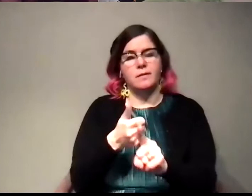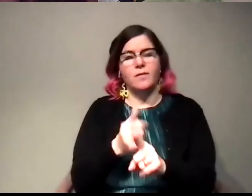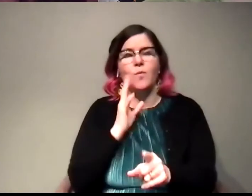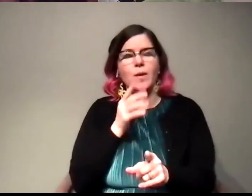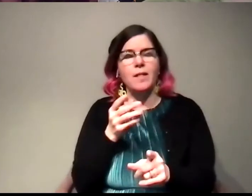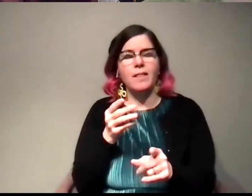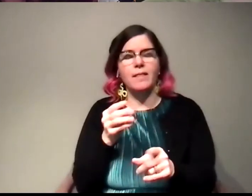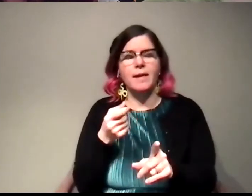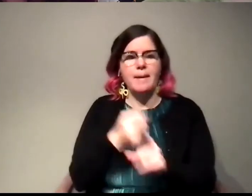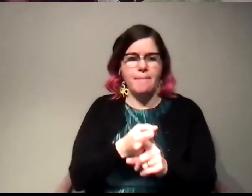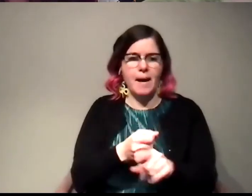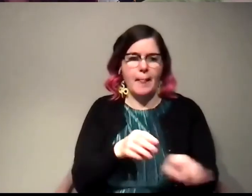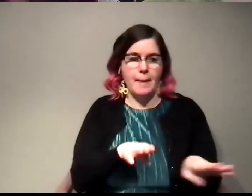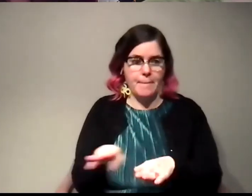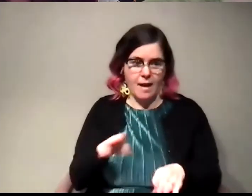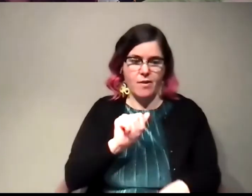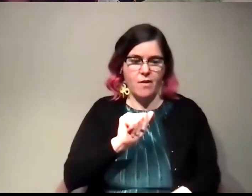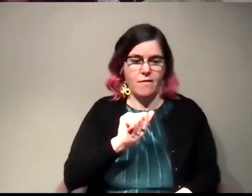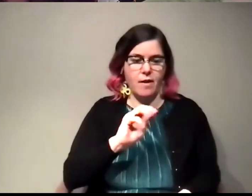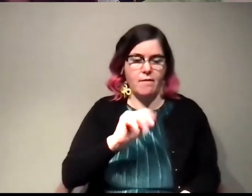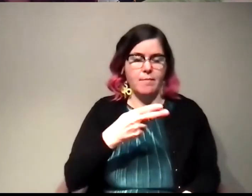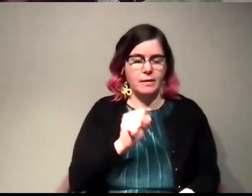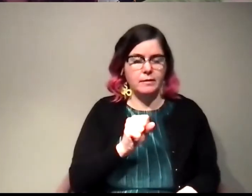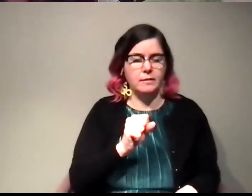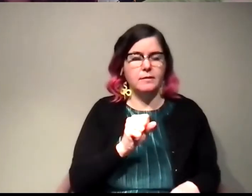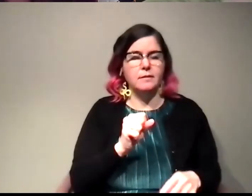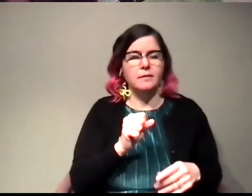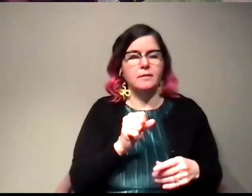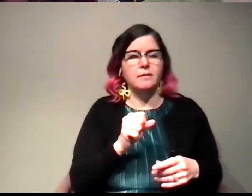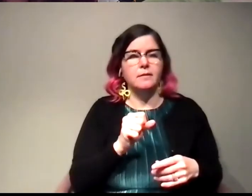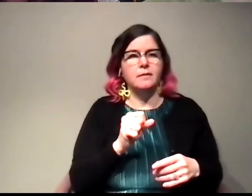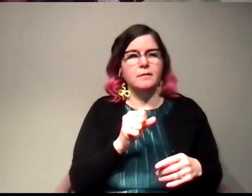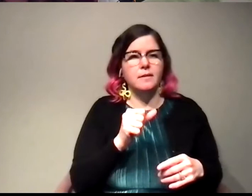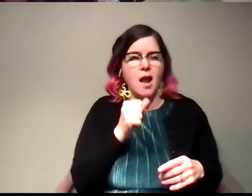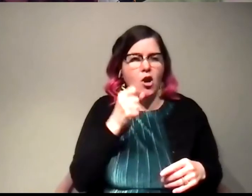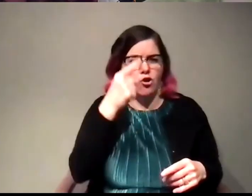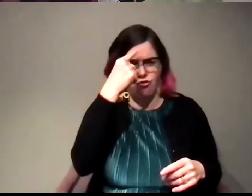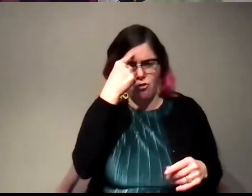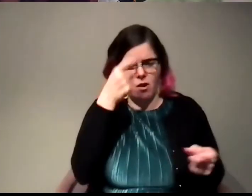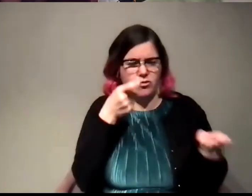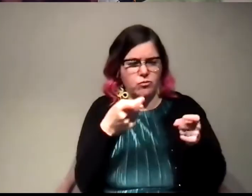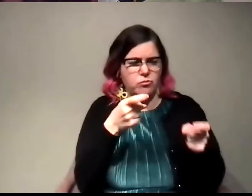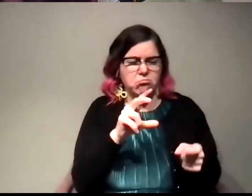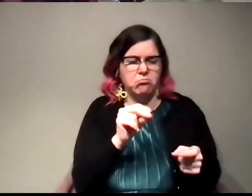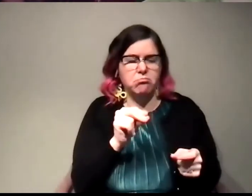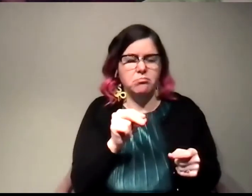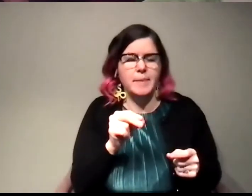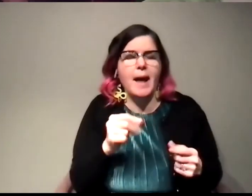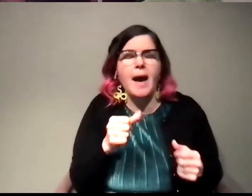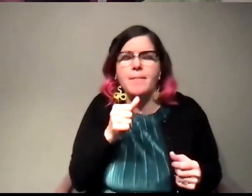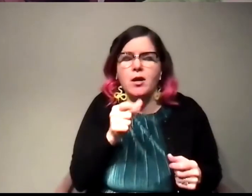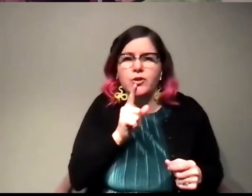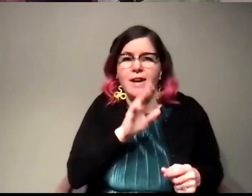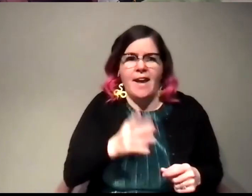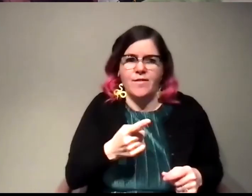of amphibians, it's due to the symptoms that it creates rather than actual neurological control. So not that I know of. Never say never.